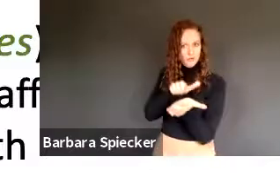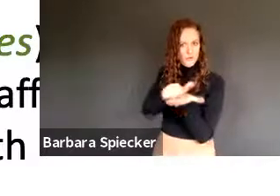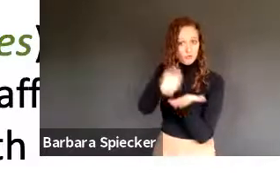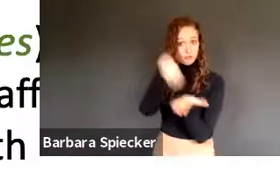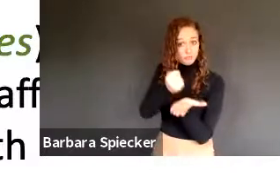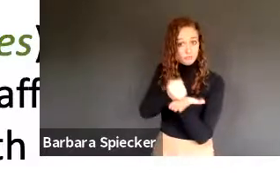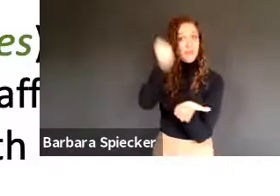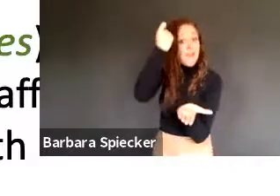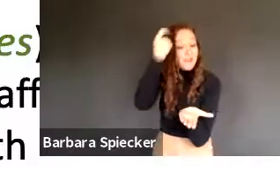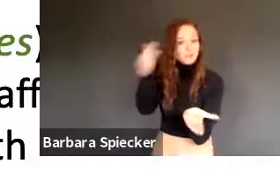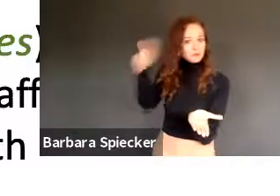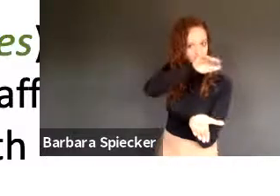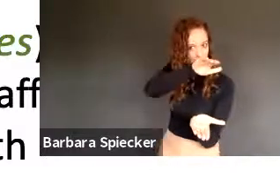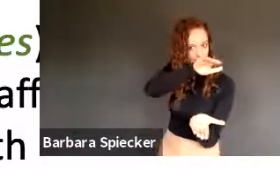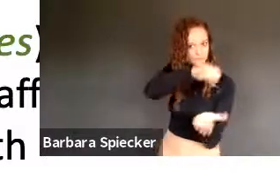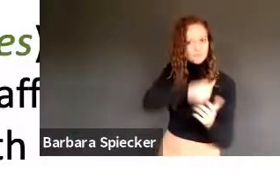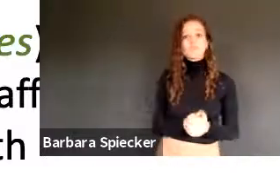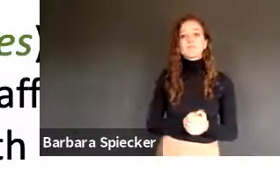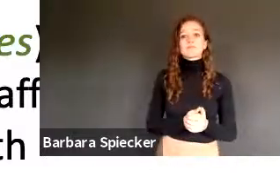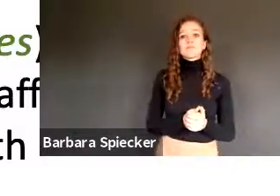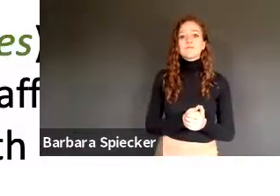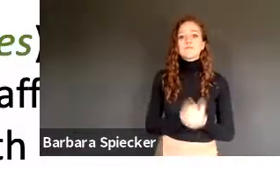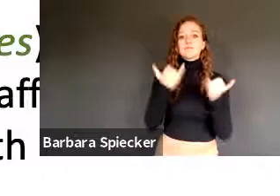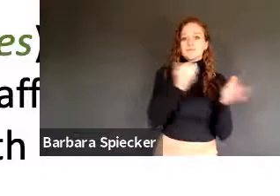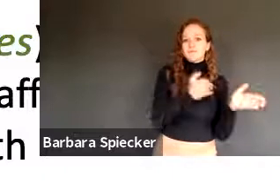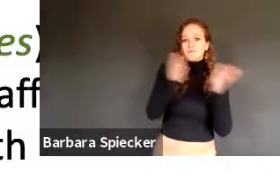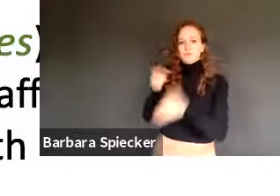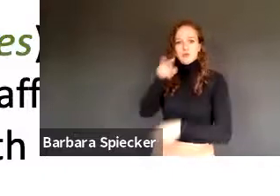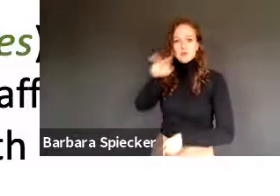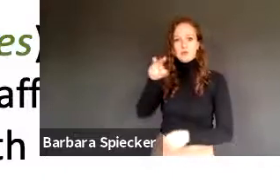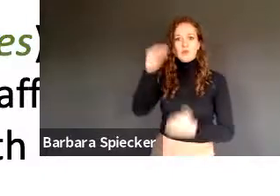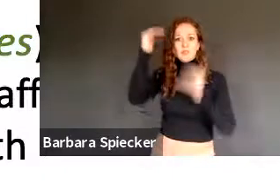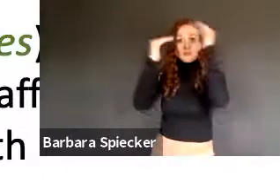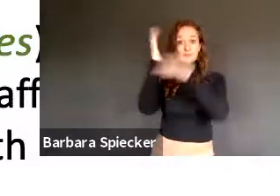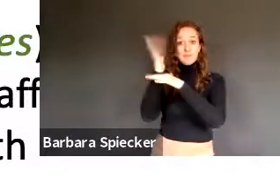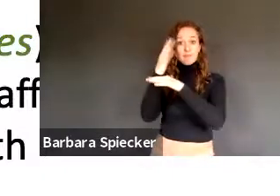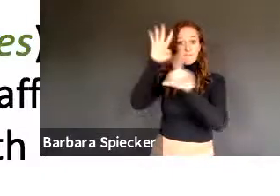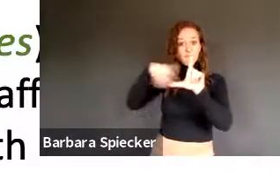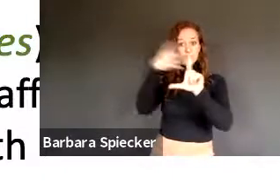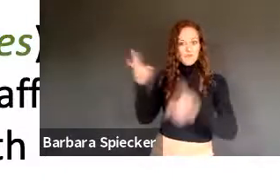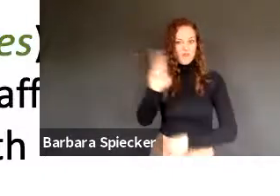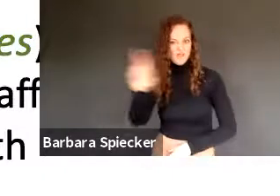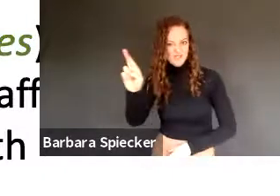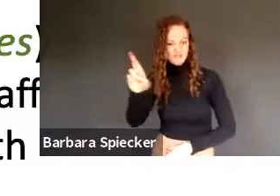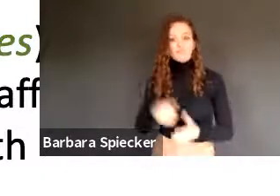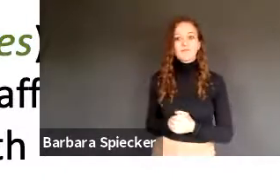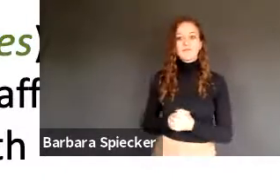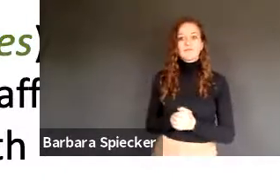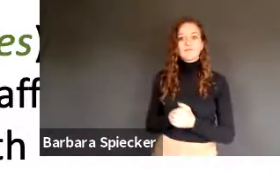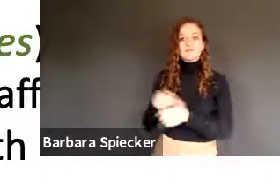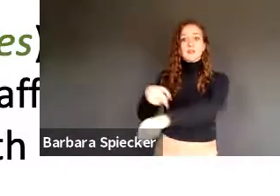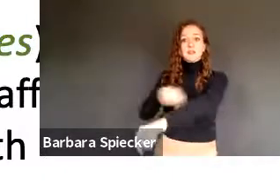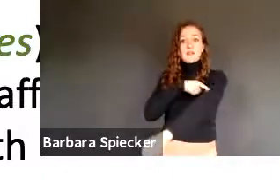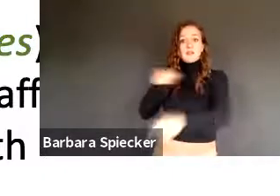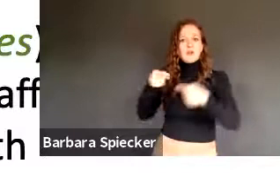can see that the longest length indicated is at the top with the solid red line. That is, juvenile kelp length was longest in the